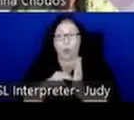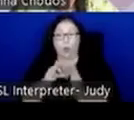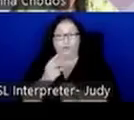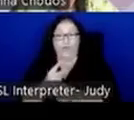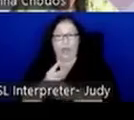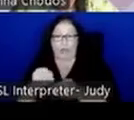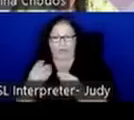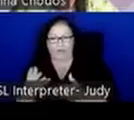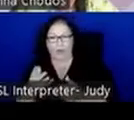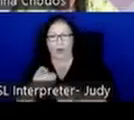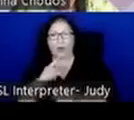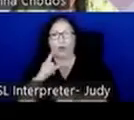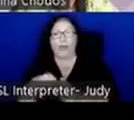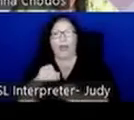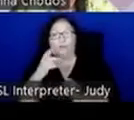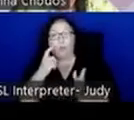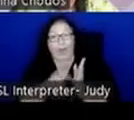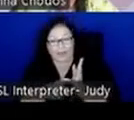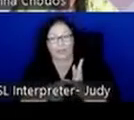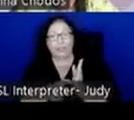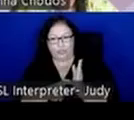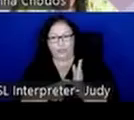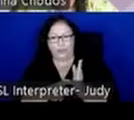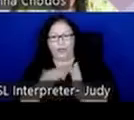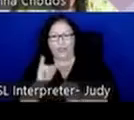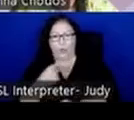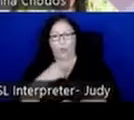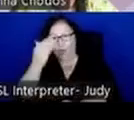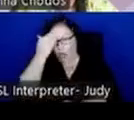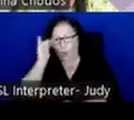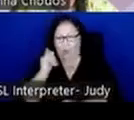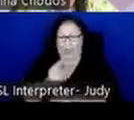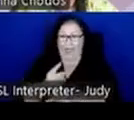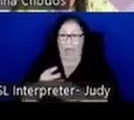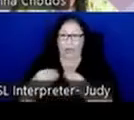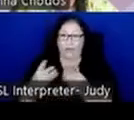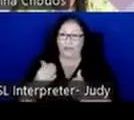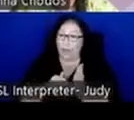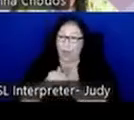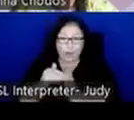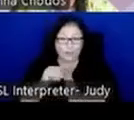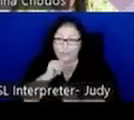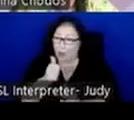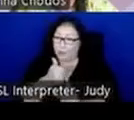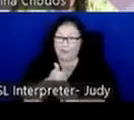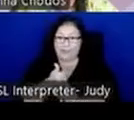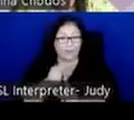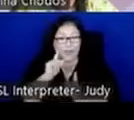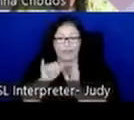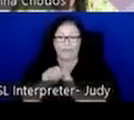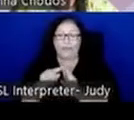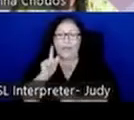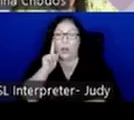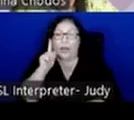recognition that we know that caregivers often don't self-identify until later in the process, and so they're